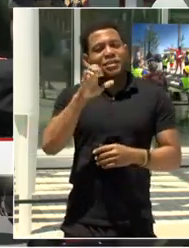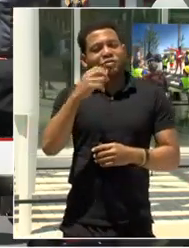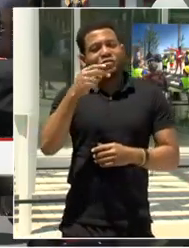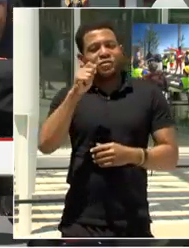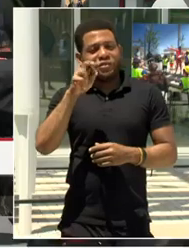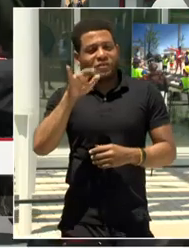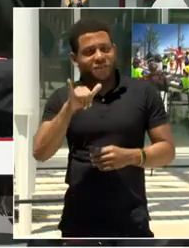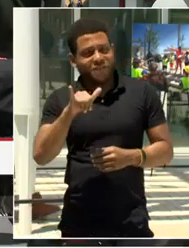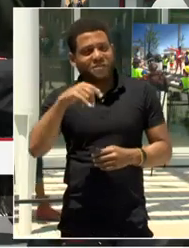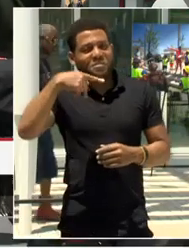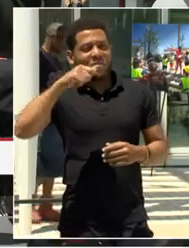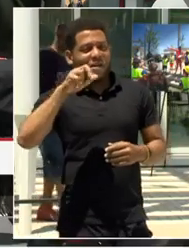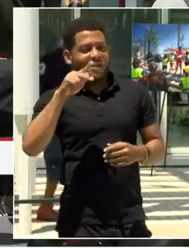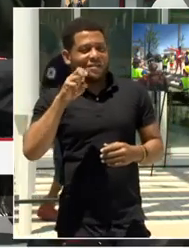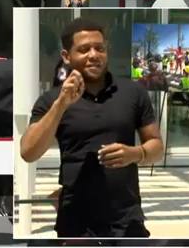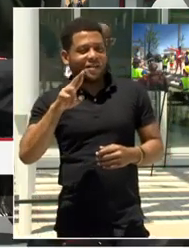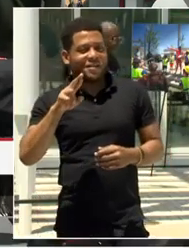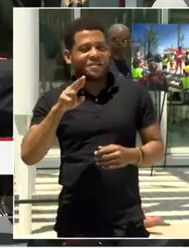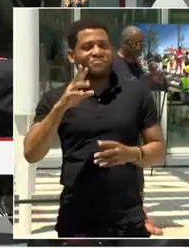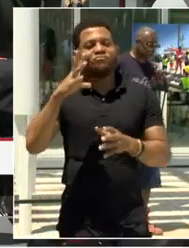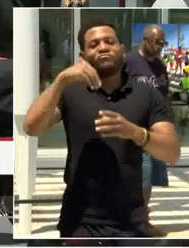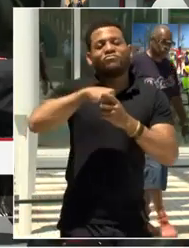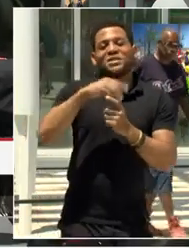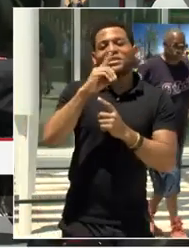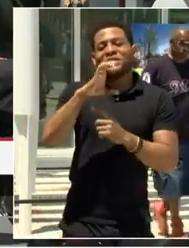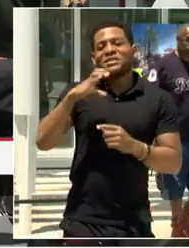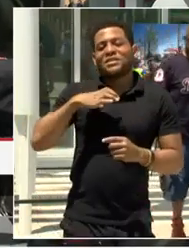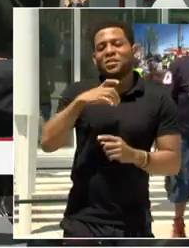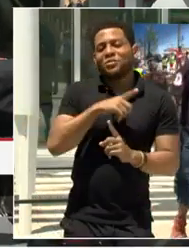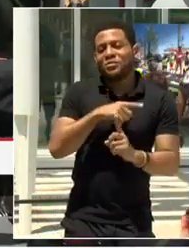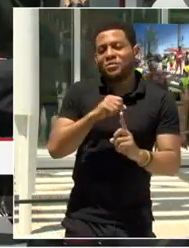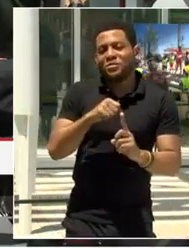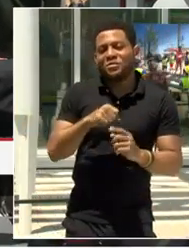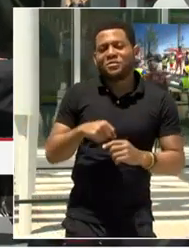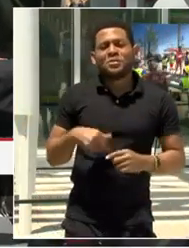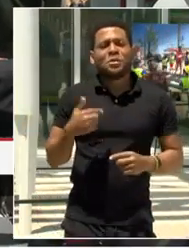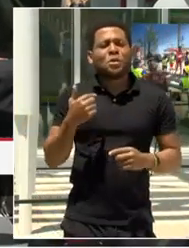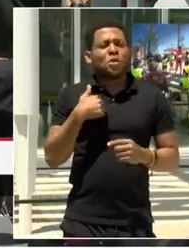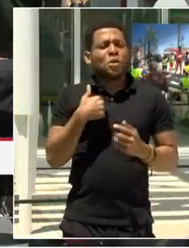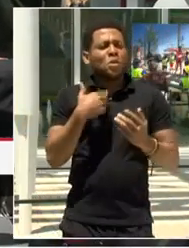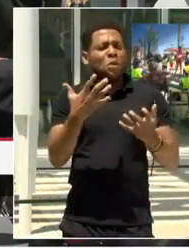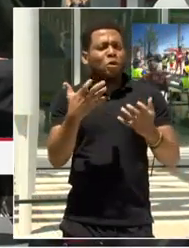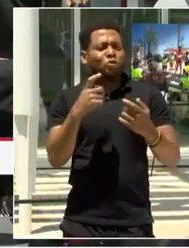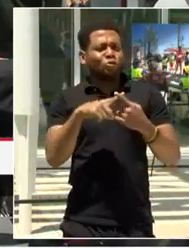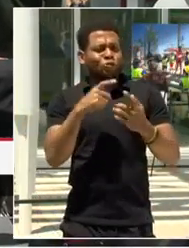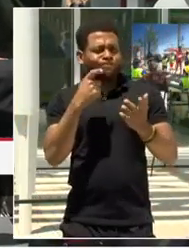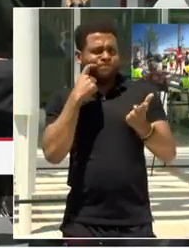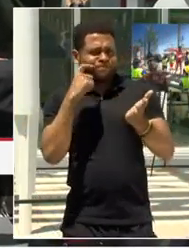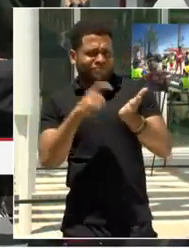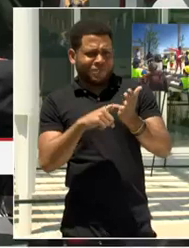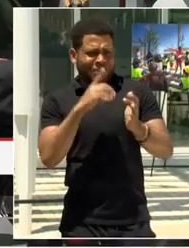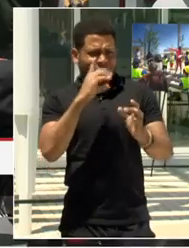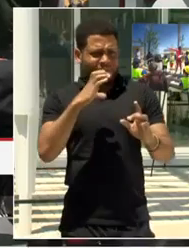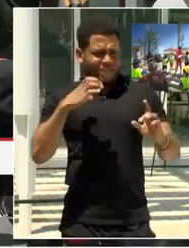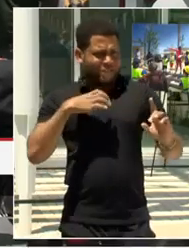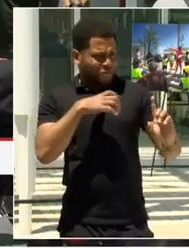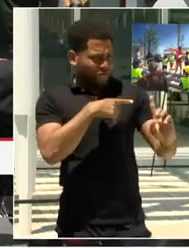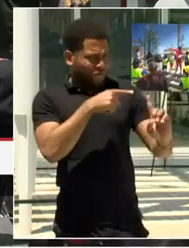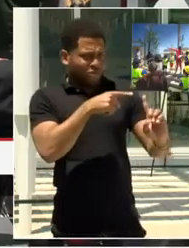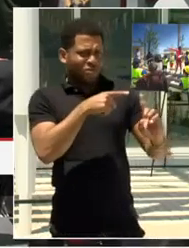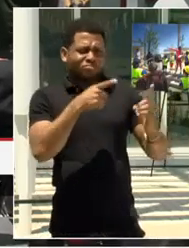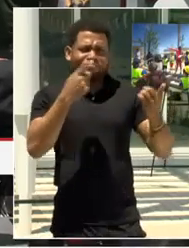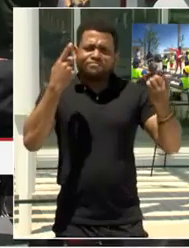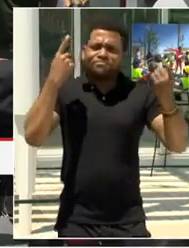want to echo my colleagues' sentiments and offer my deepest appreciation to Mayor Bowser for getting this